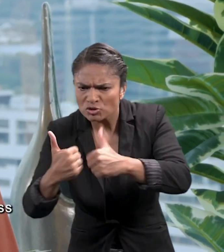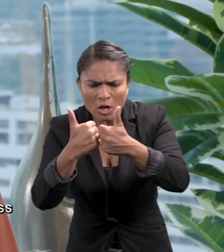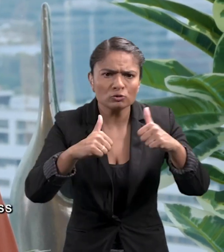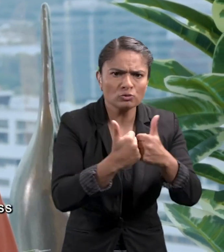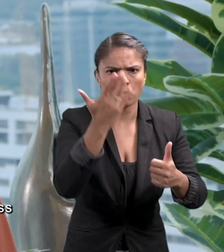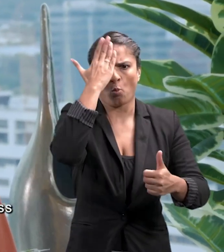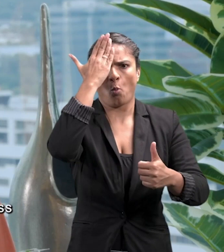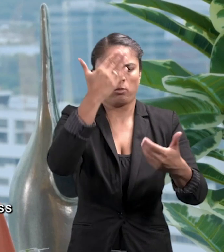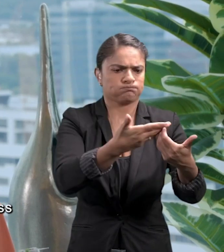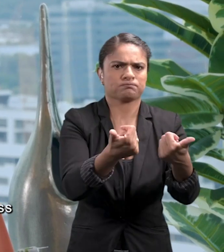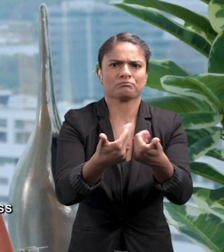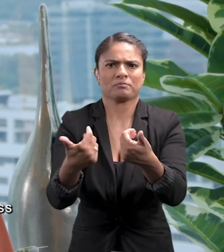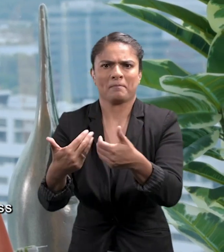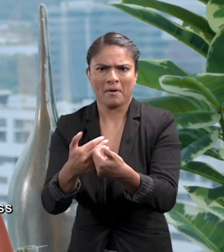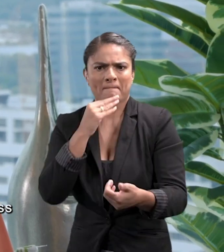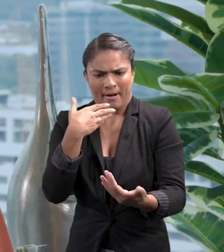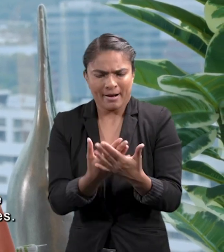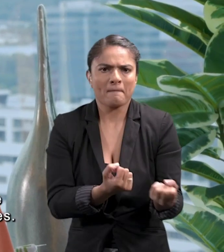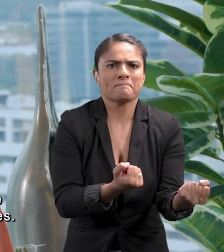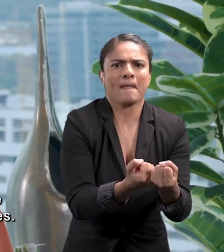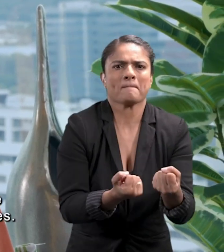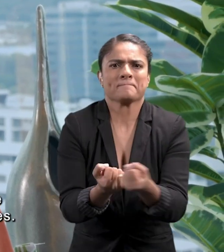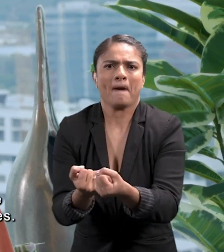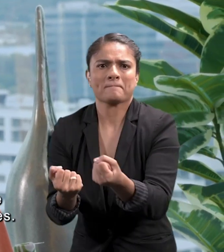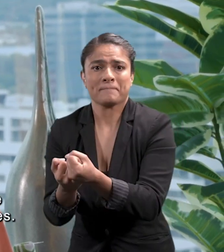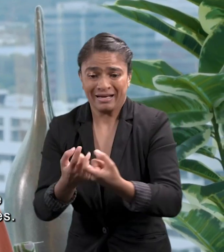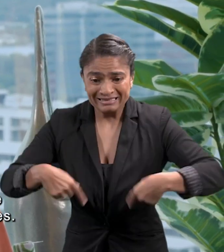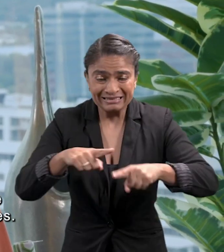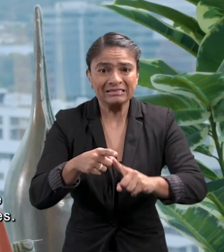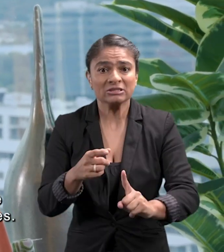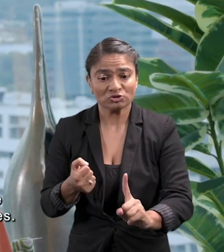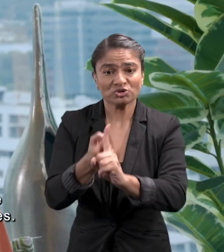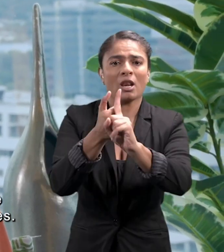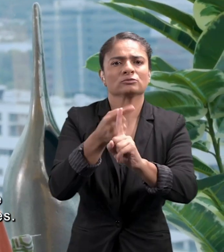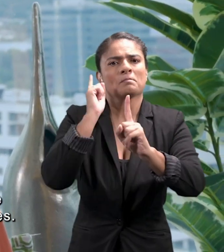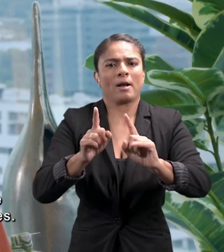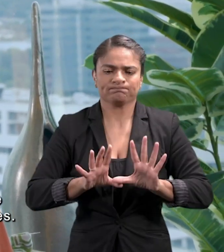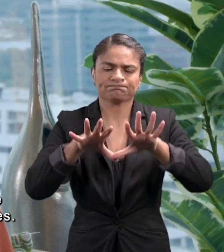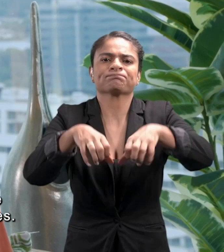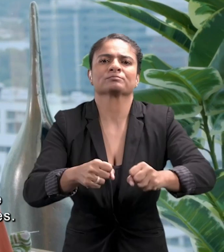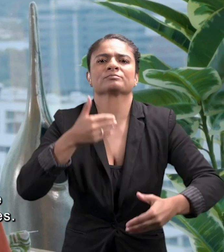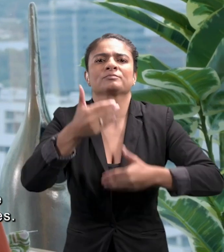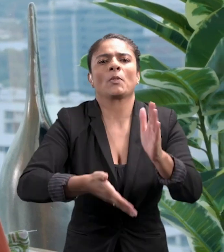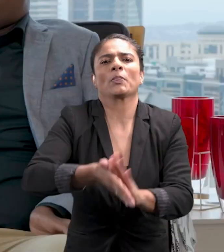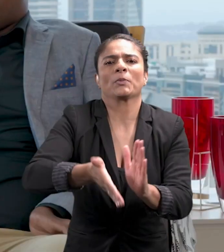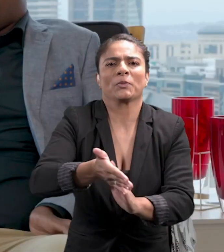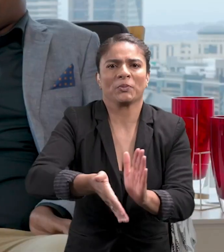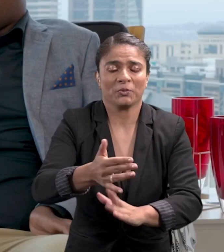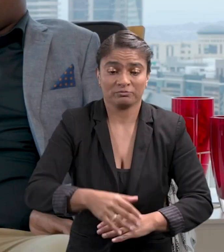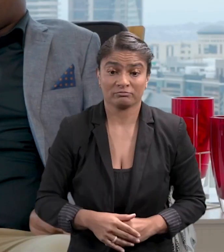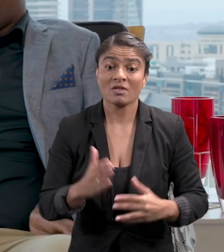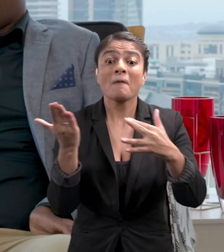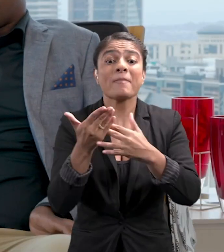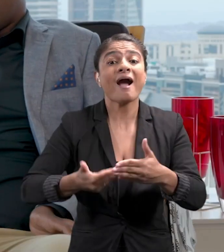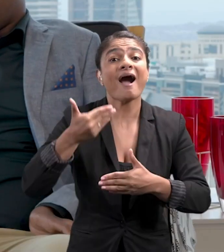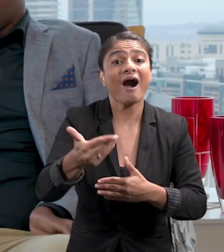It also means facilitating impactful access that enables people to overcome those challenges posed by individual disabilities.